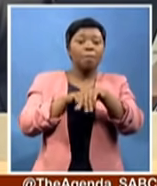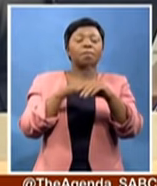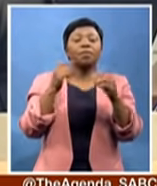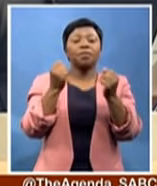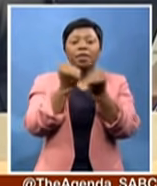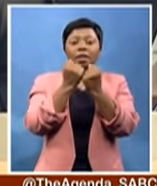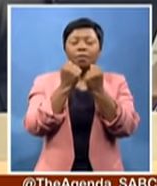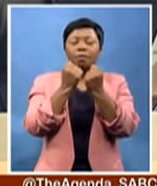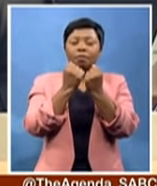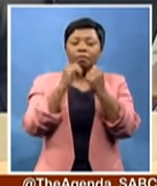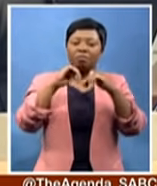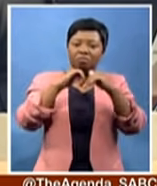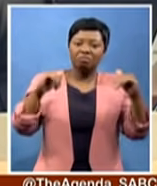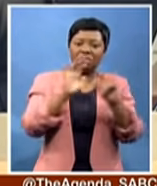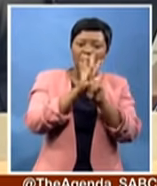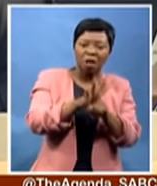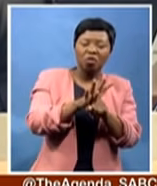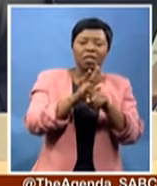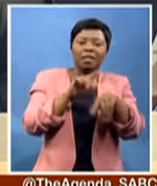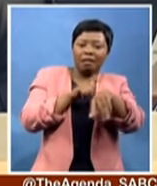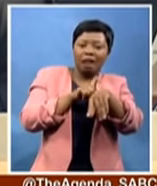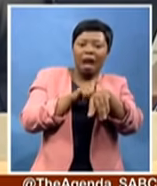It was a remarkable moment in our history